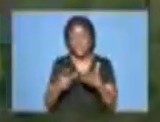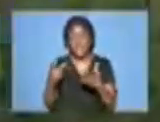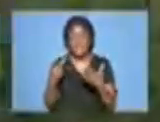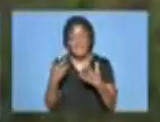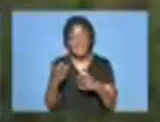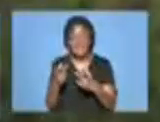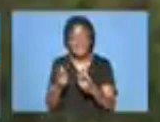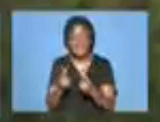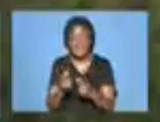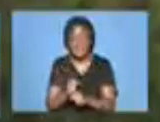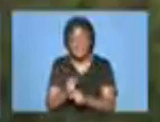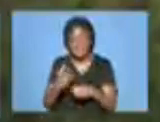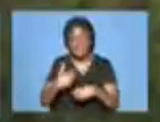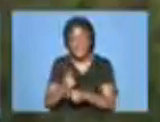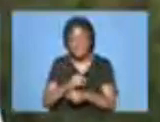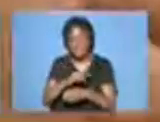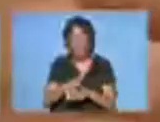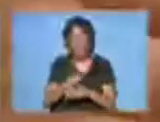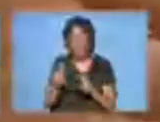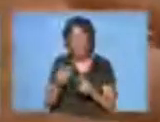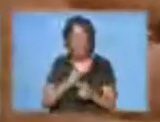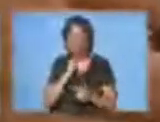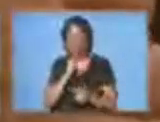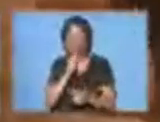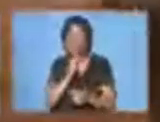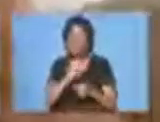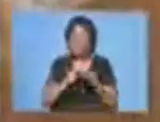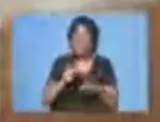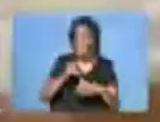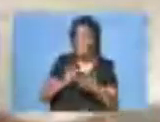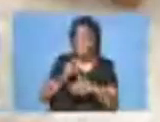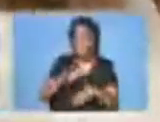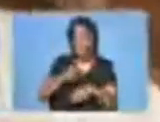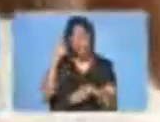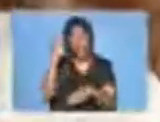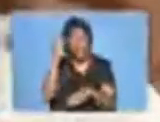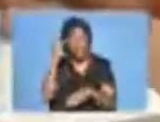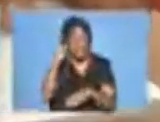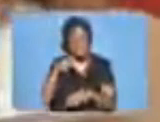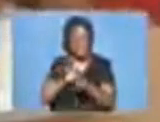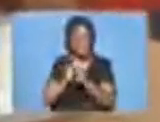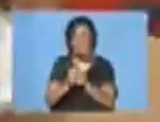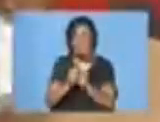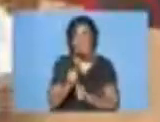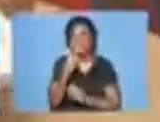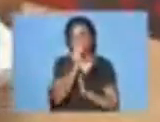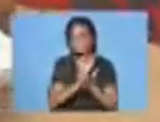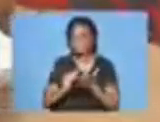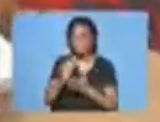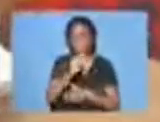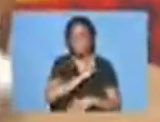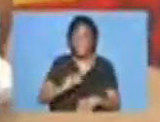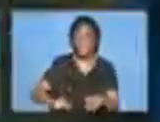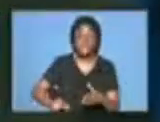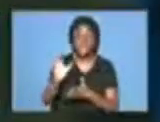I wasn't sure of the number at the time, but I knew I needed to be competitive. It was that same determination and self-drive that drove 12th grade Queens College student Cherkadin